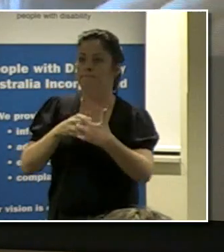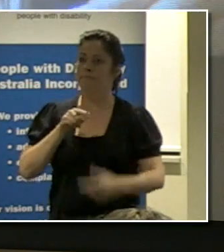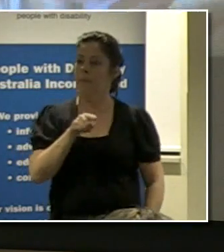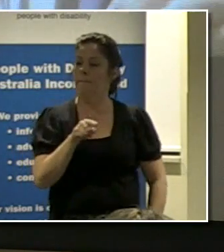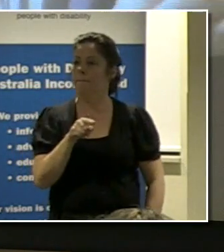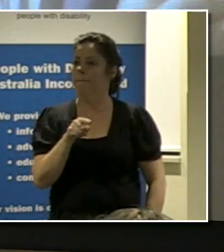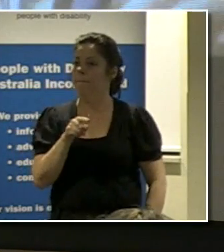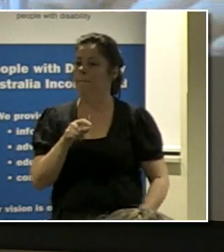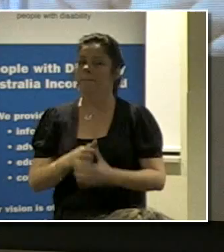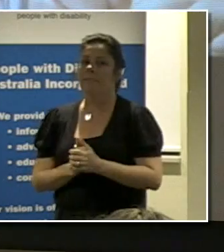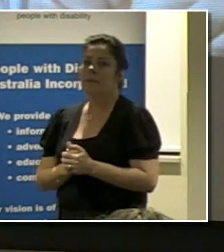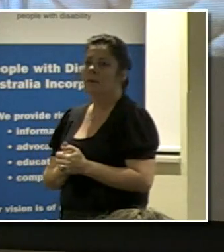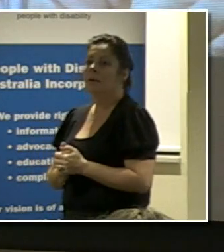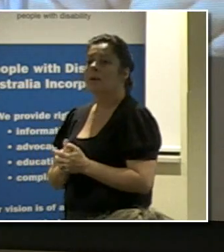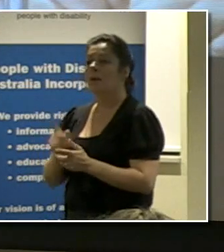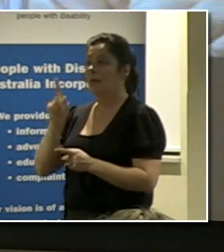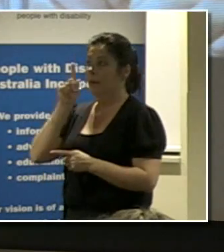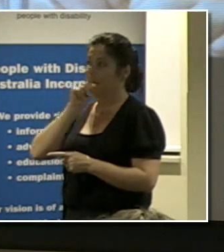their first plan go back to their